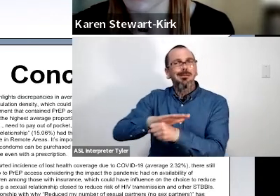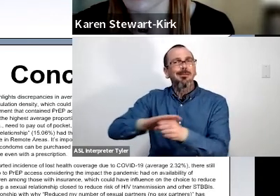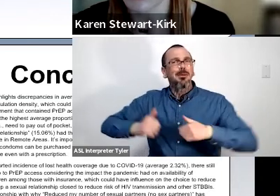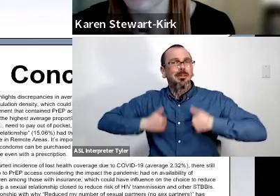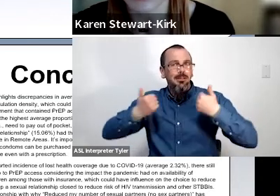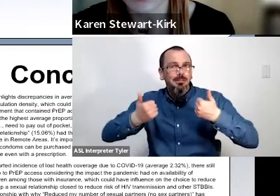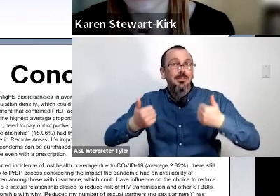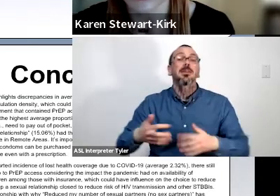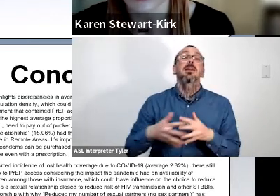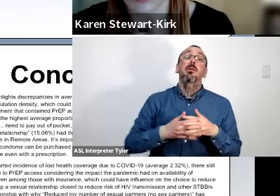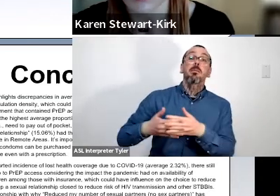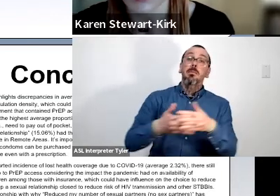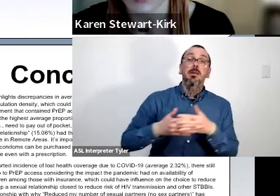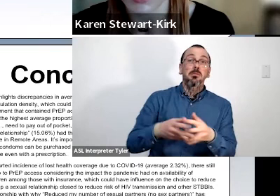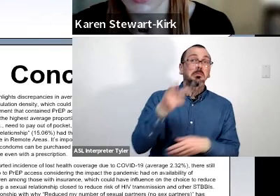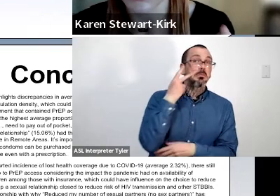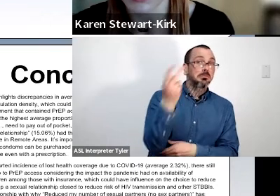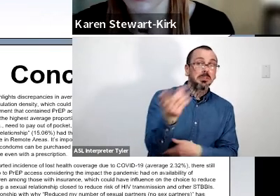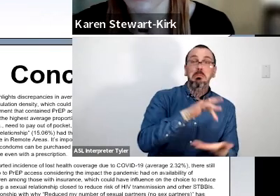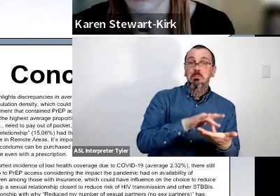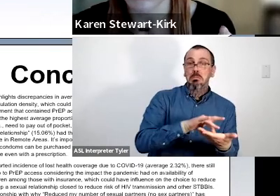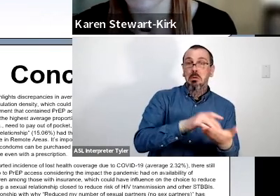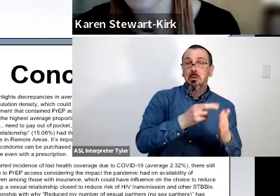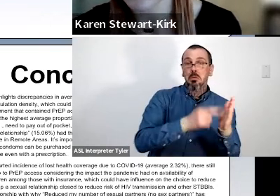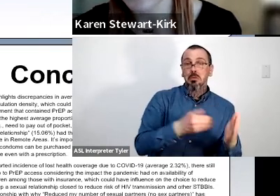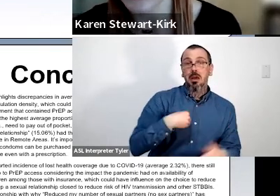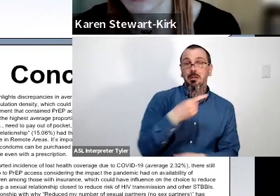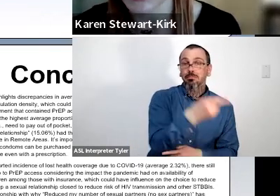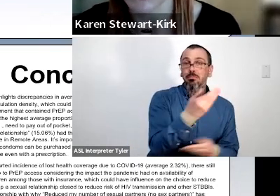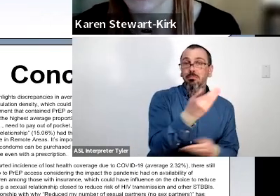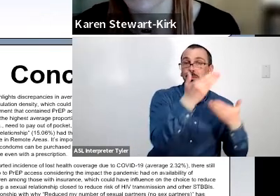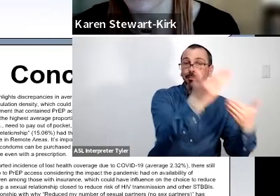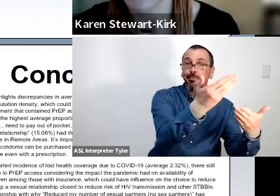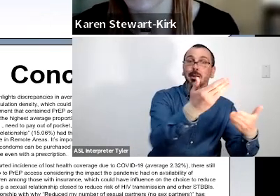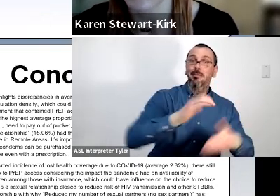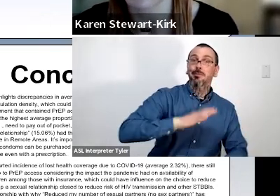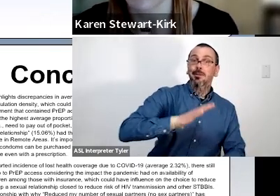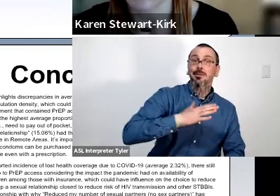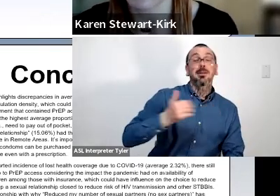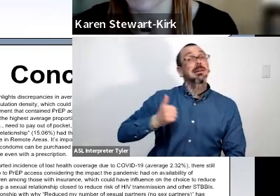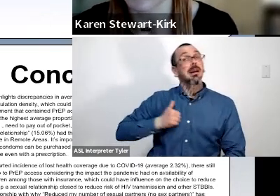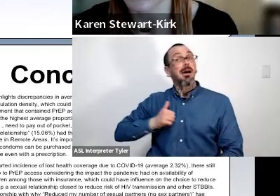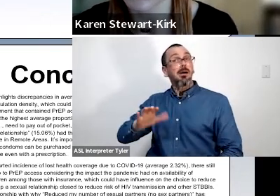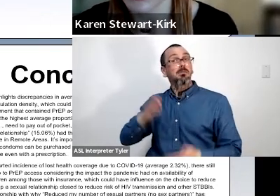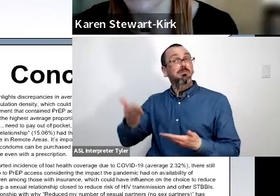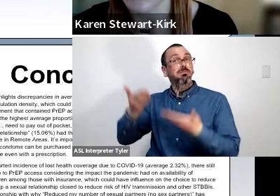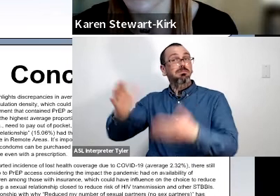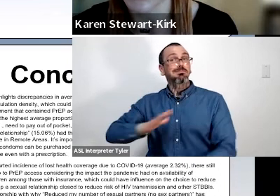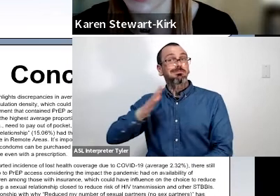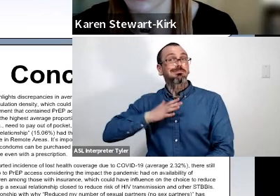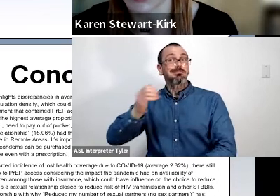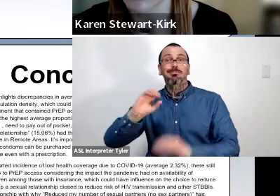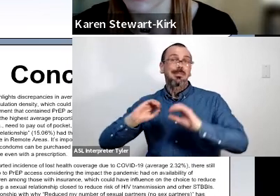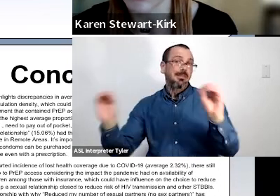United States, the Canadian Drug Expert Committee did not provide an official recommendation to participating Canadian federal, provincial, and